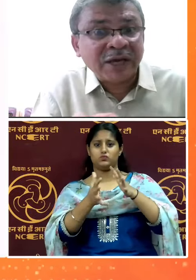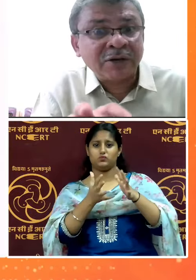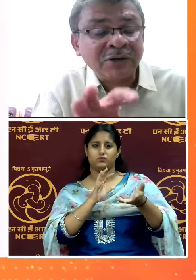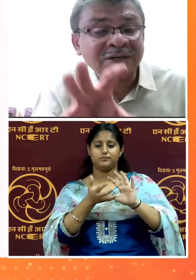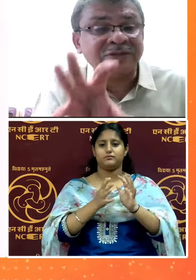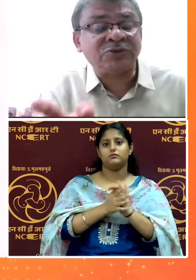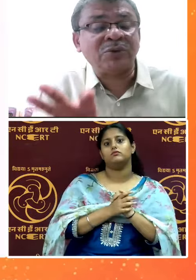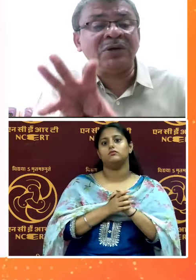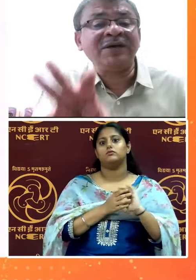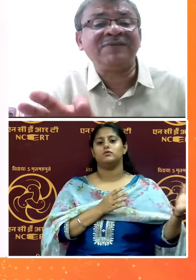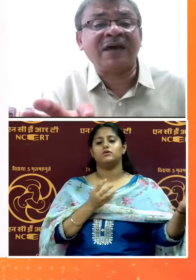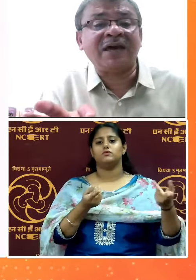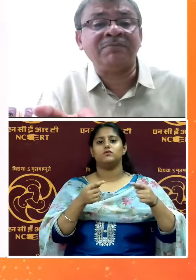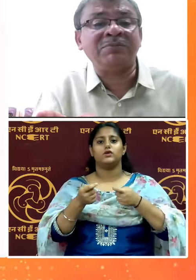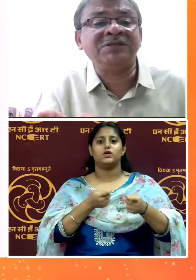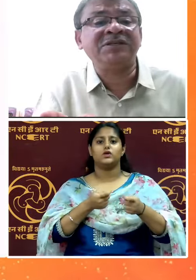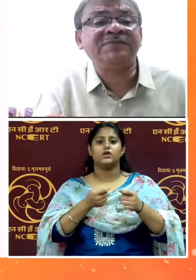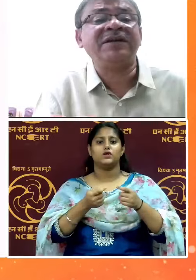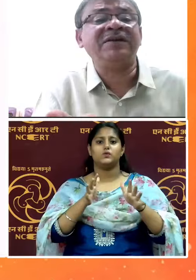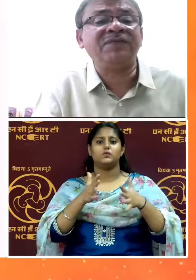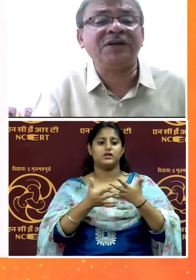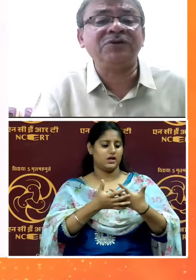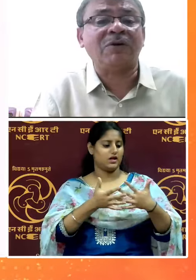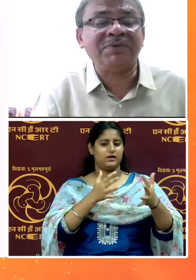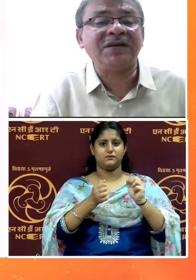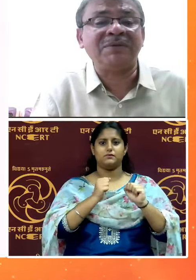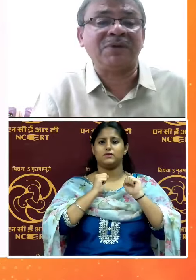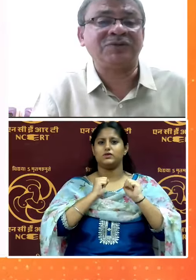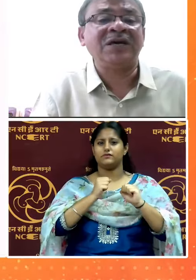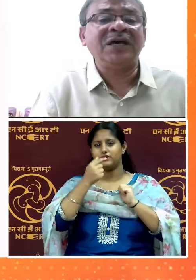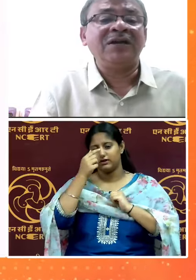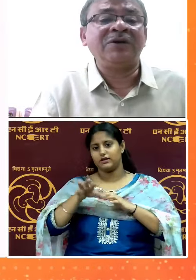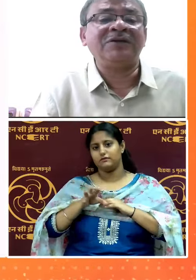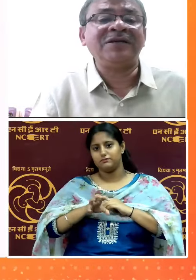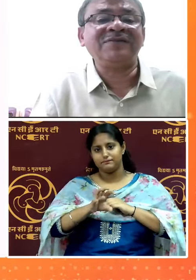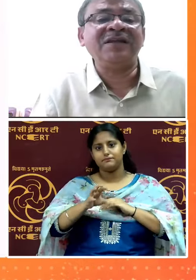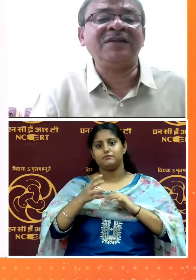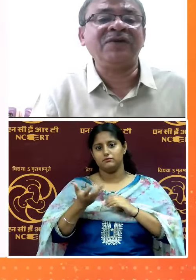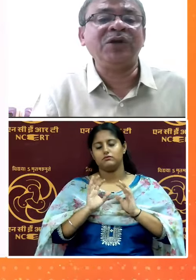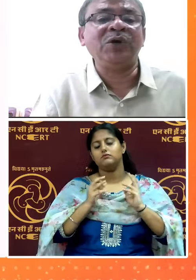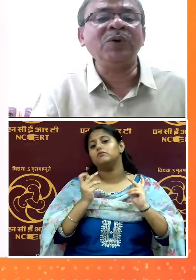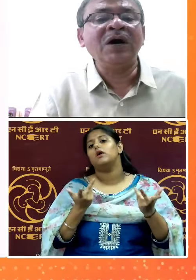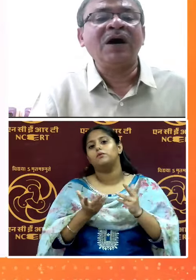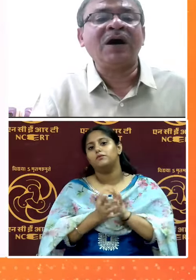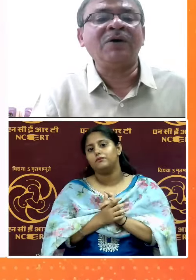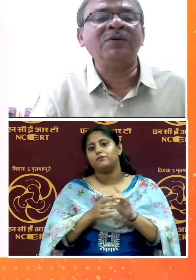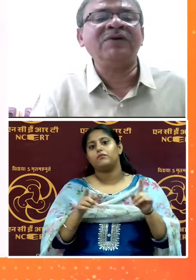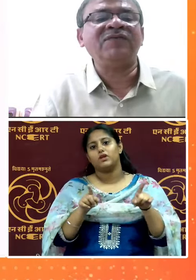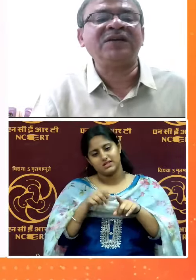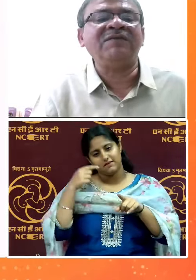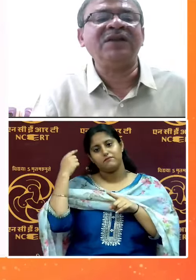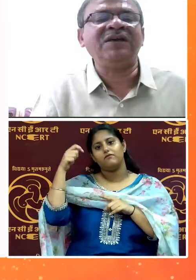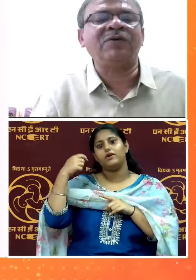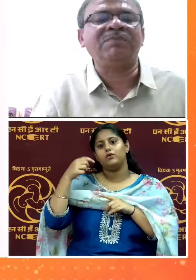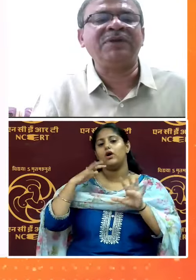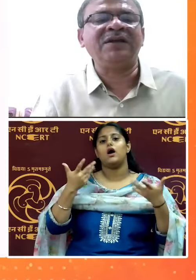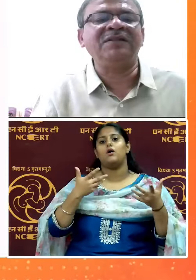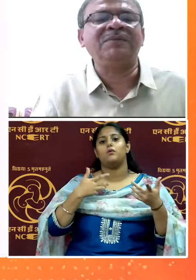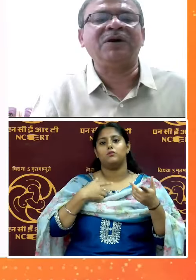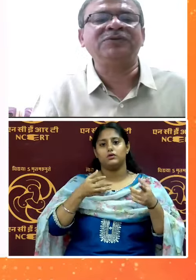who cannot control his hand movements, it's very difficult to operate a mouse. Now you just see in the video how effectively he